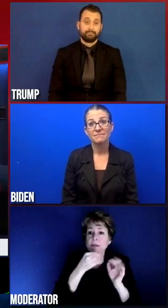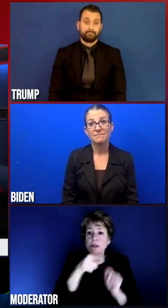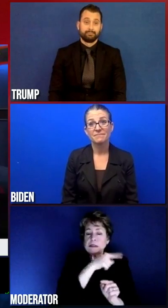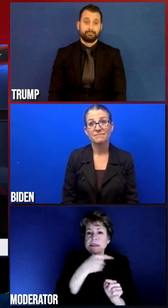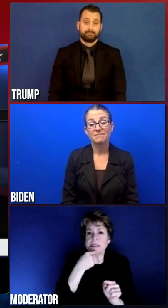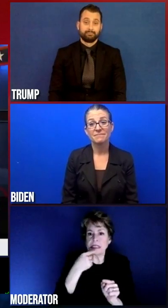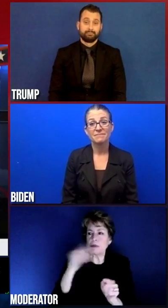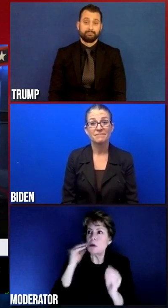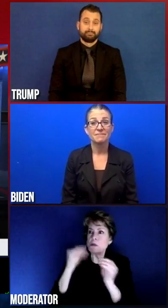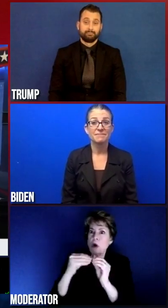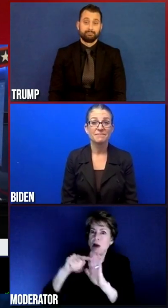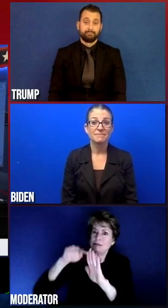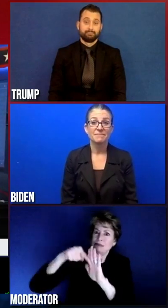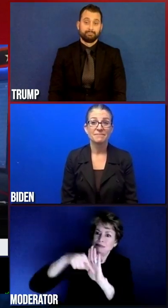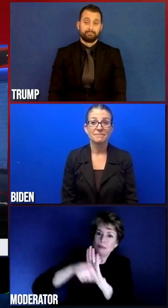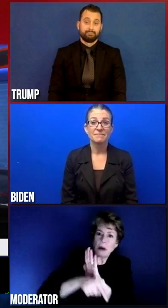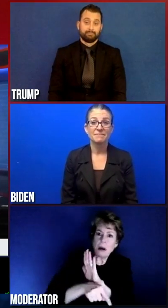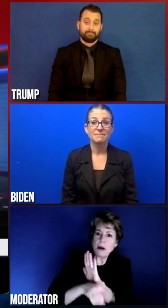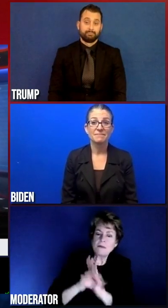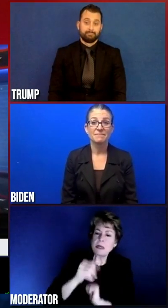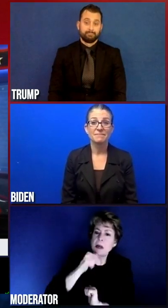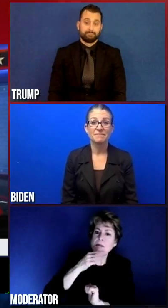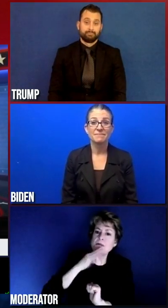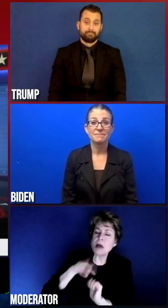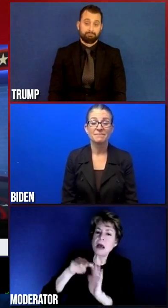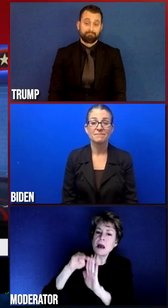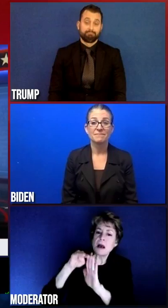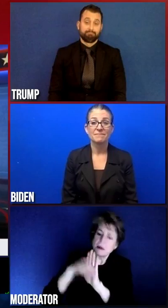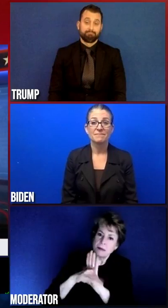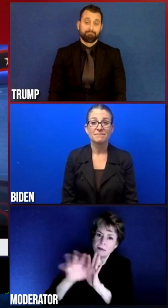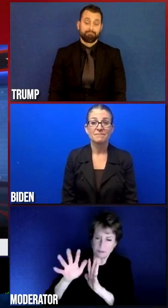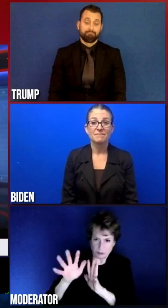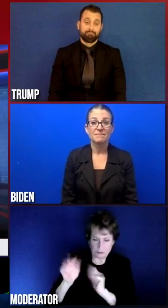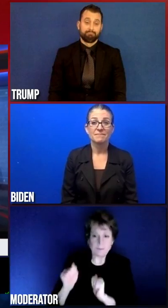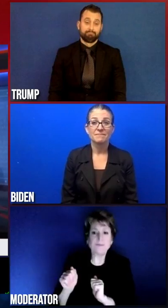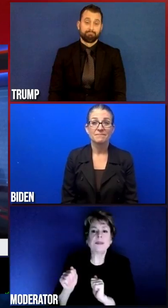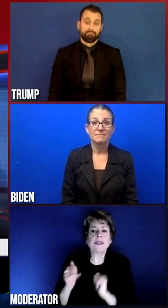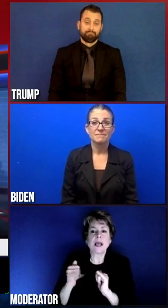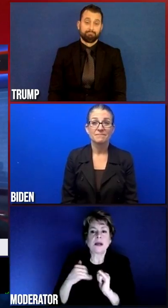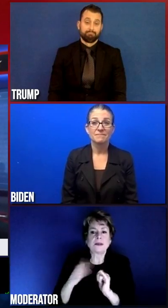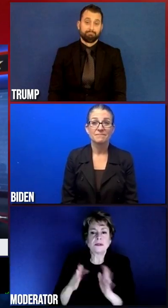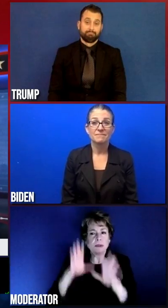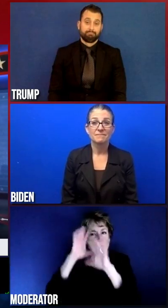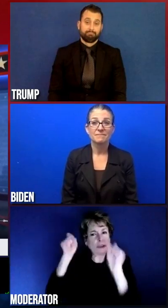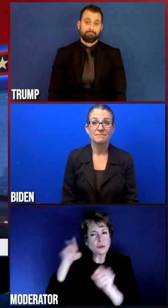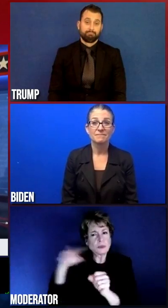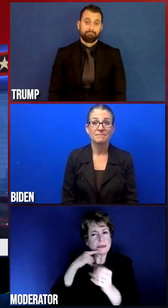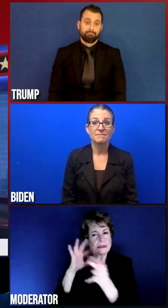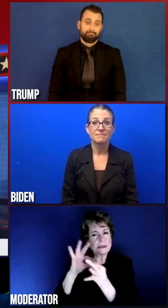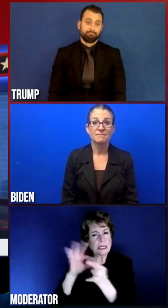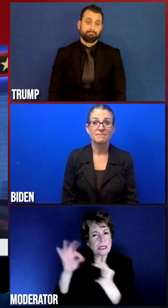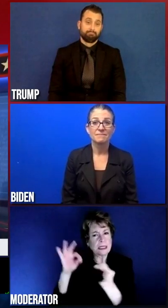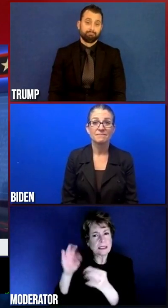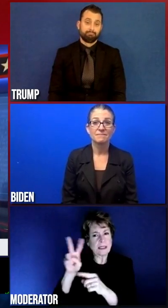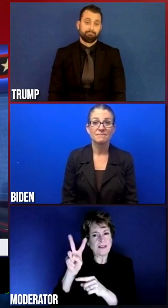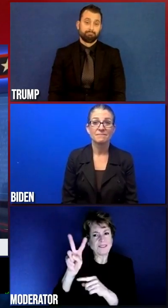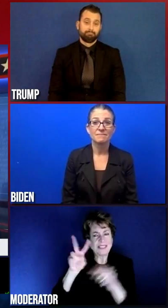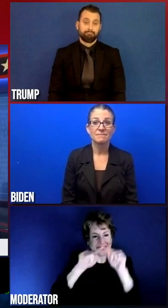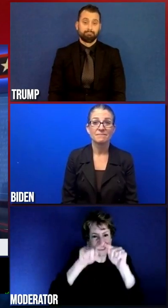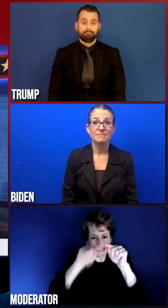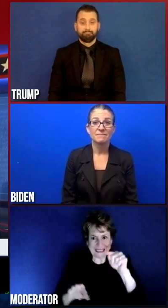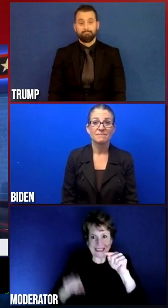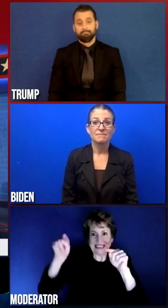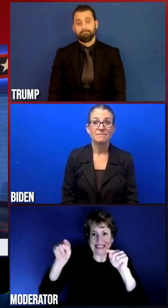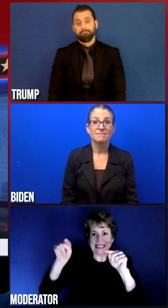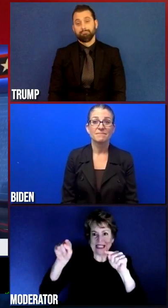expected. President Trump, you say we are in a V-shaped recovery. Vice President Biden, you say it's more of a